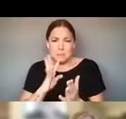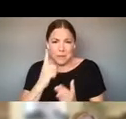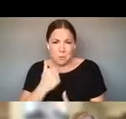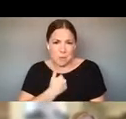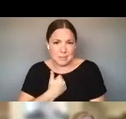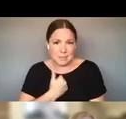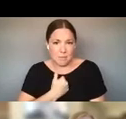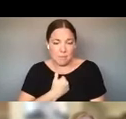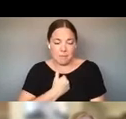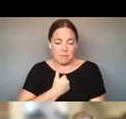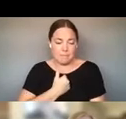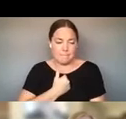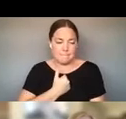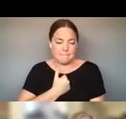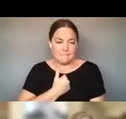that, um,